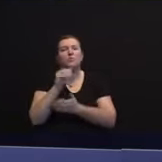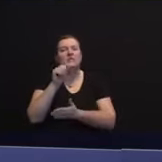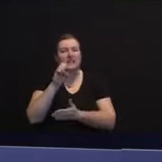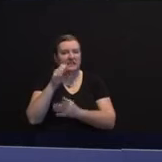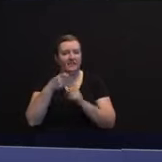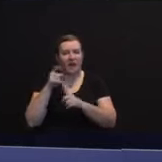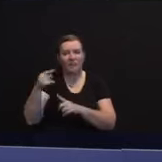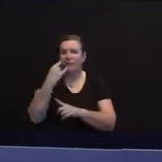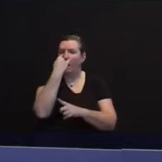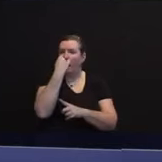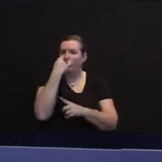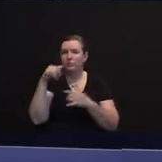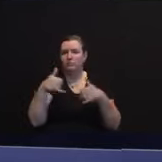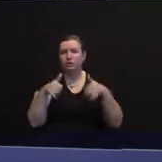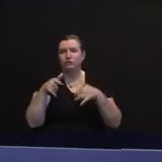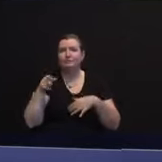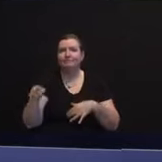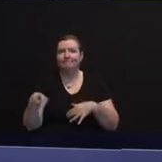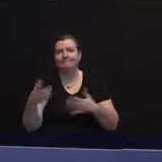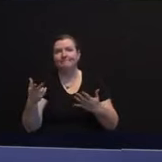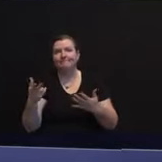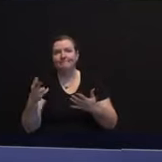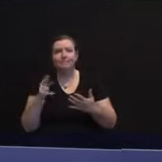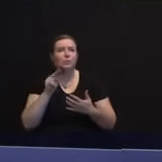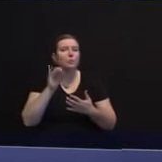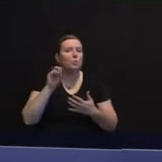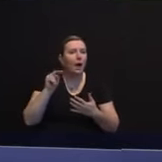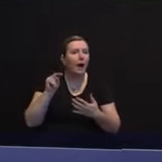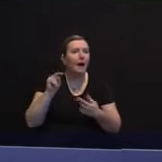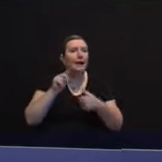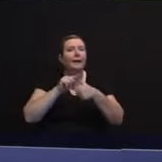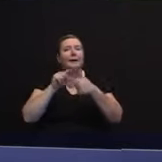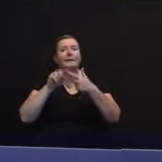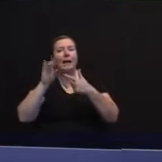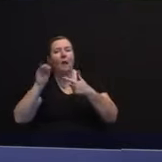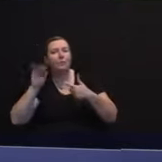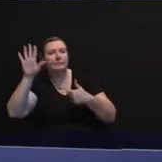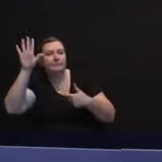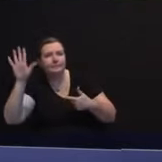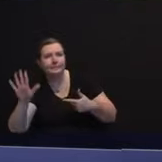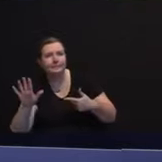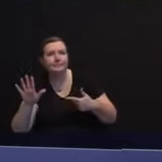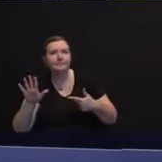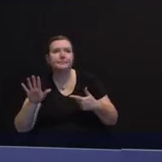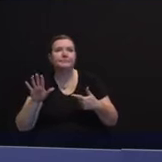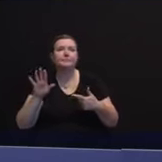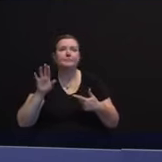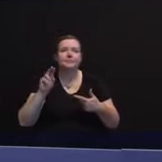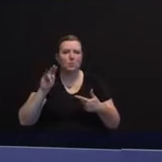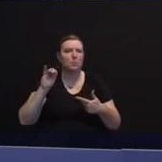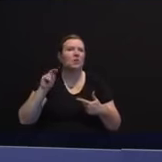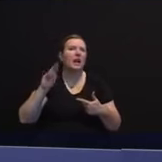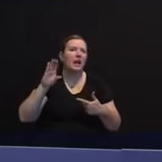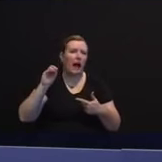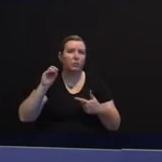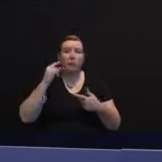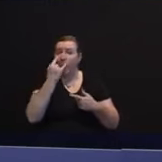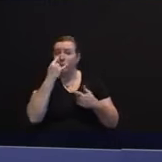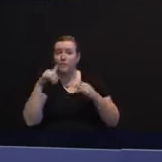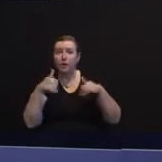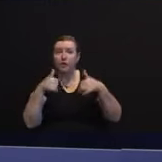counties. A Halloween party in Union alone, Union County, led to 30